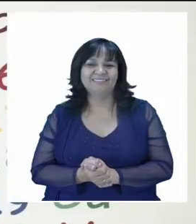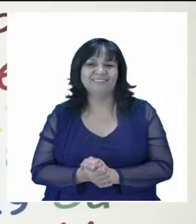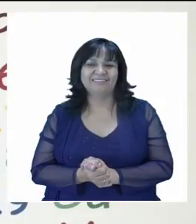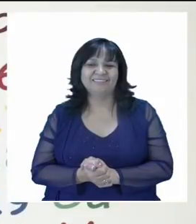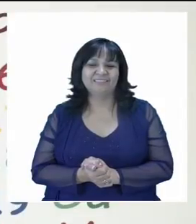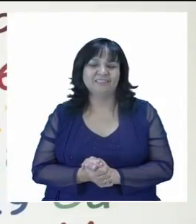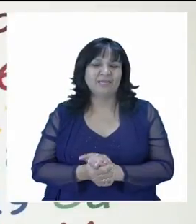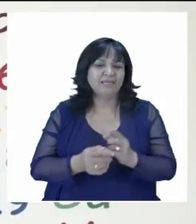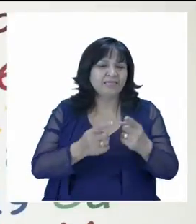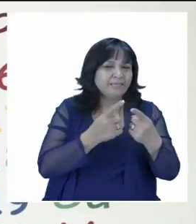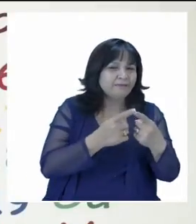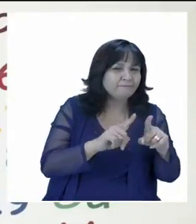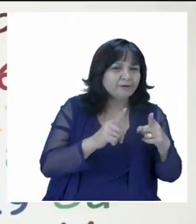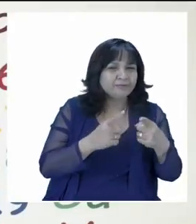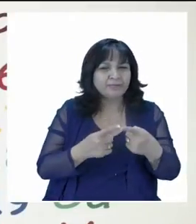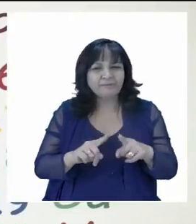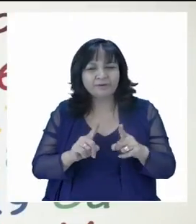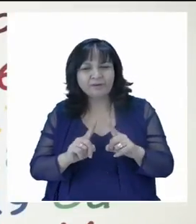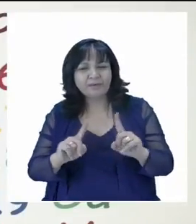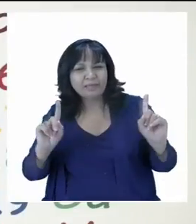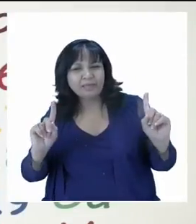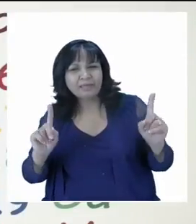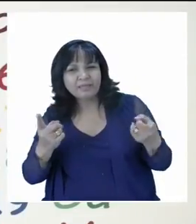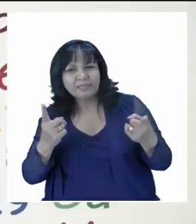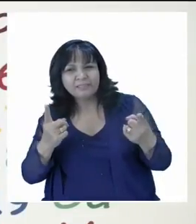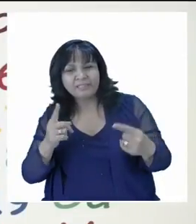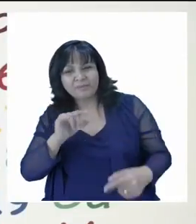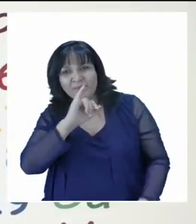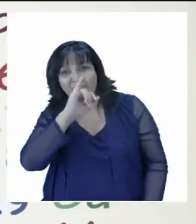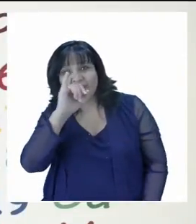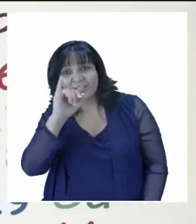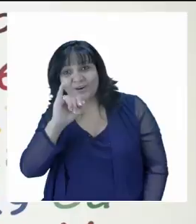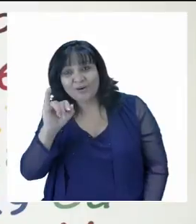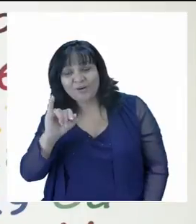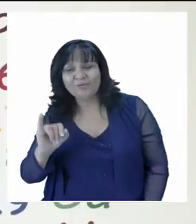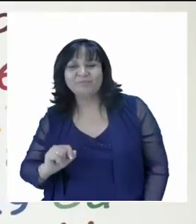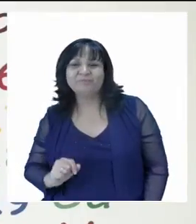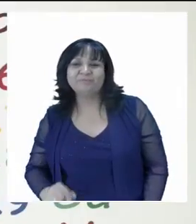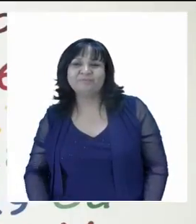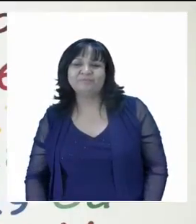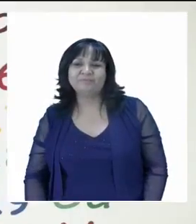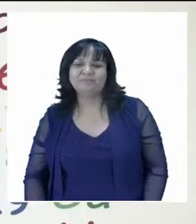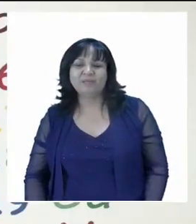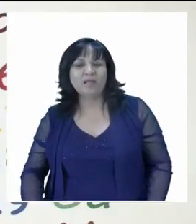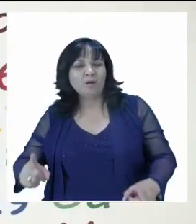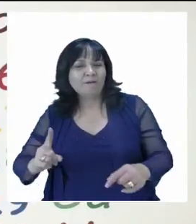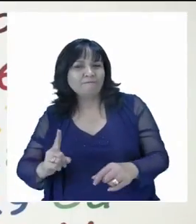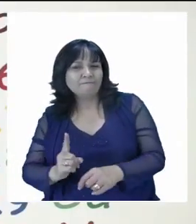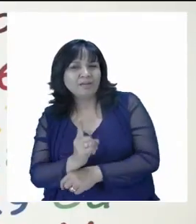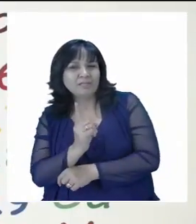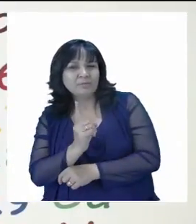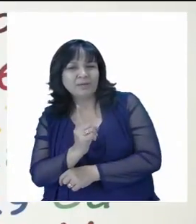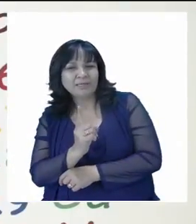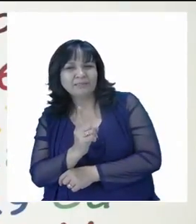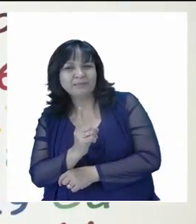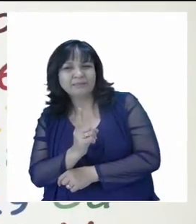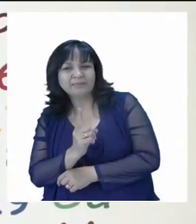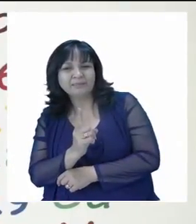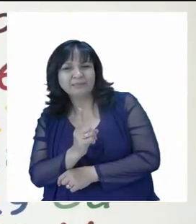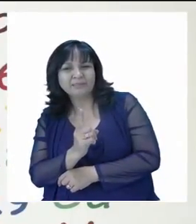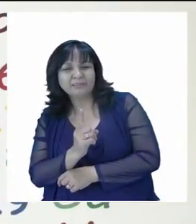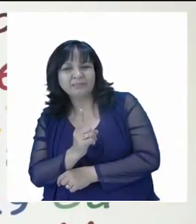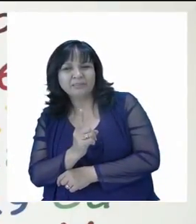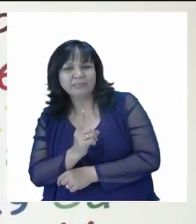different things that we can draw on the other side. So our first shape was